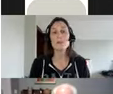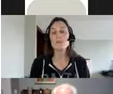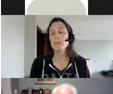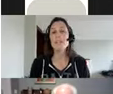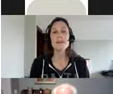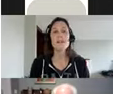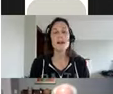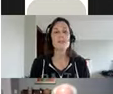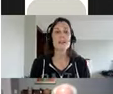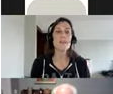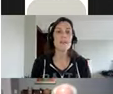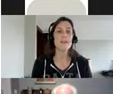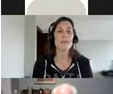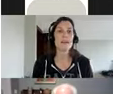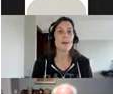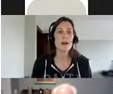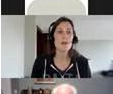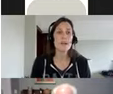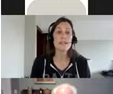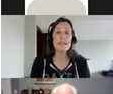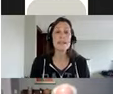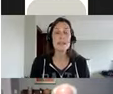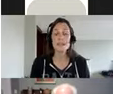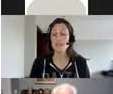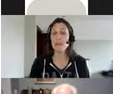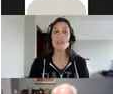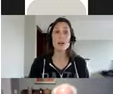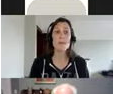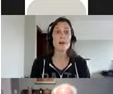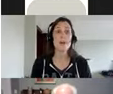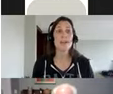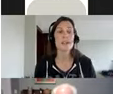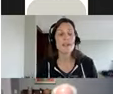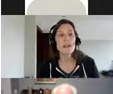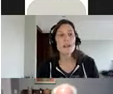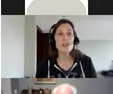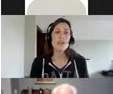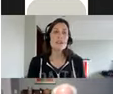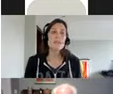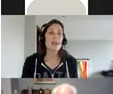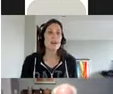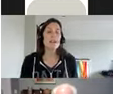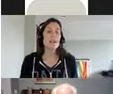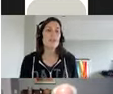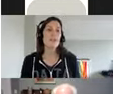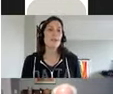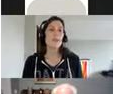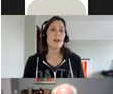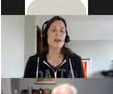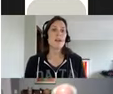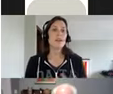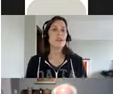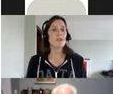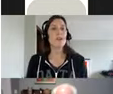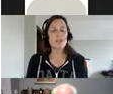people who probably spend a lot of time thinking about data that has a spatial component. You need to be very careful